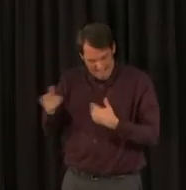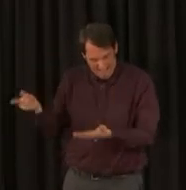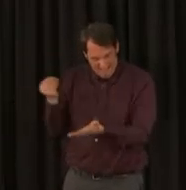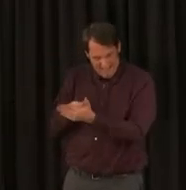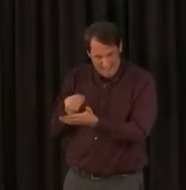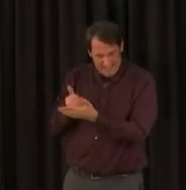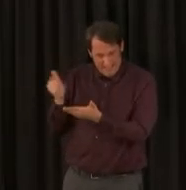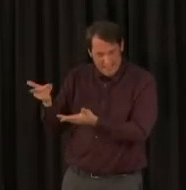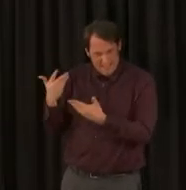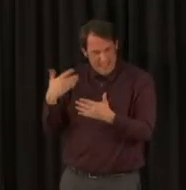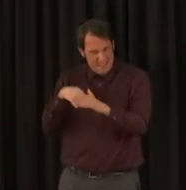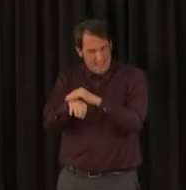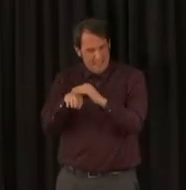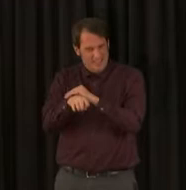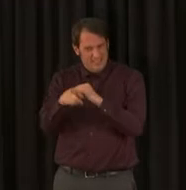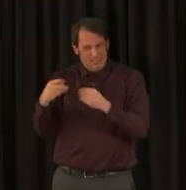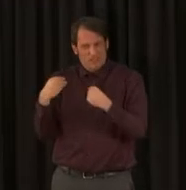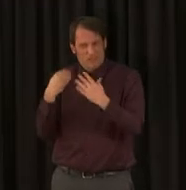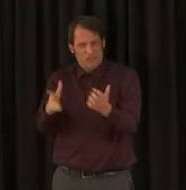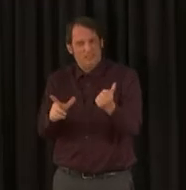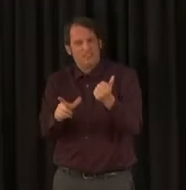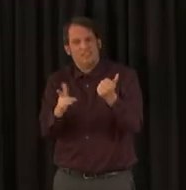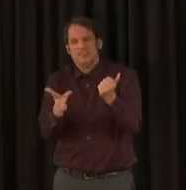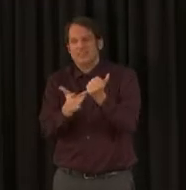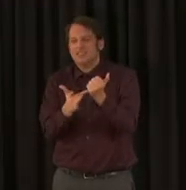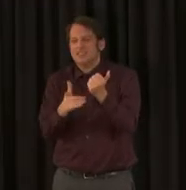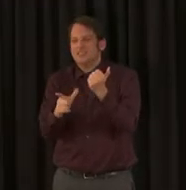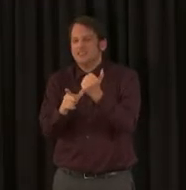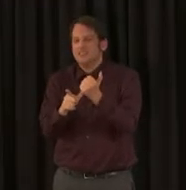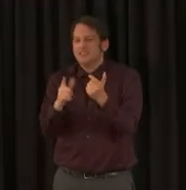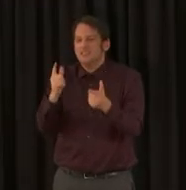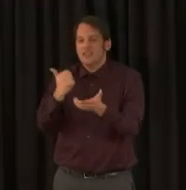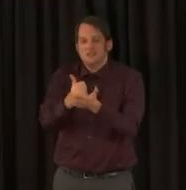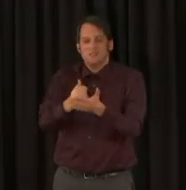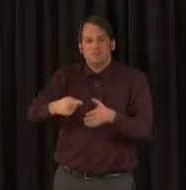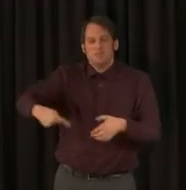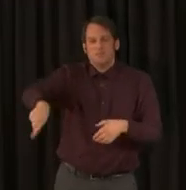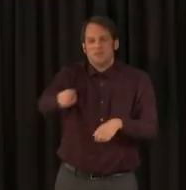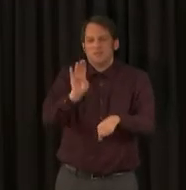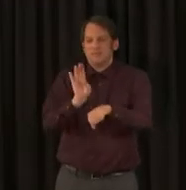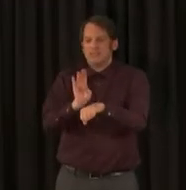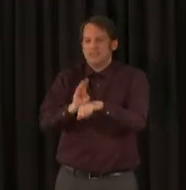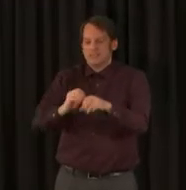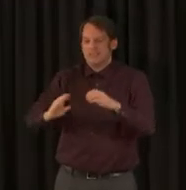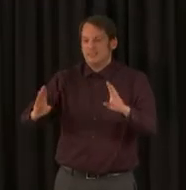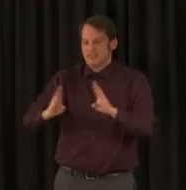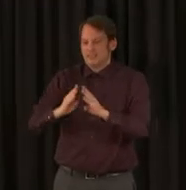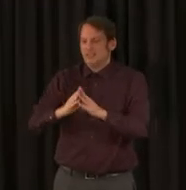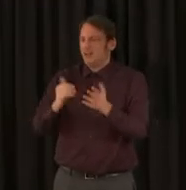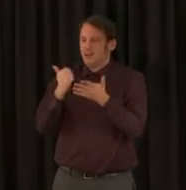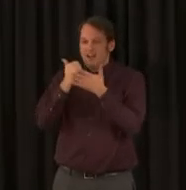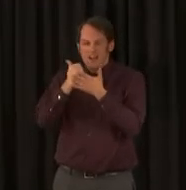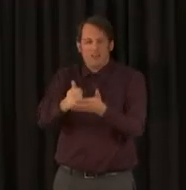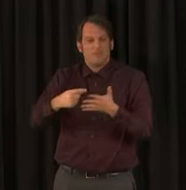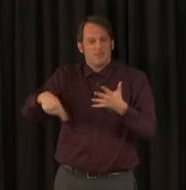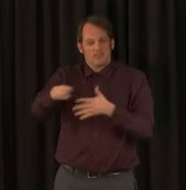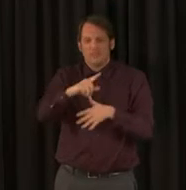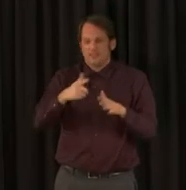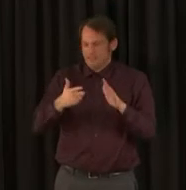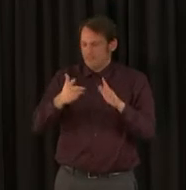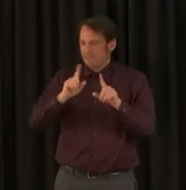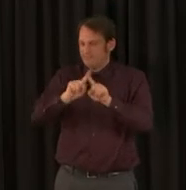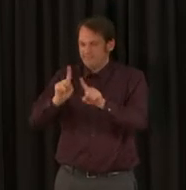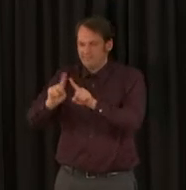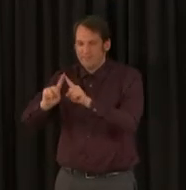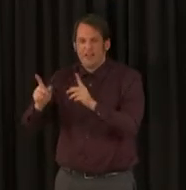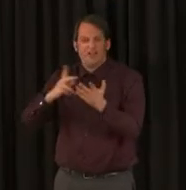technical assistance to businesses located in downtown DC to help you with navigating this program. So we have